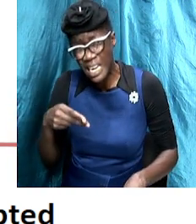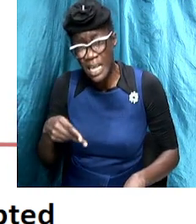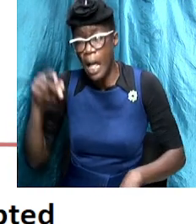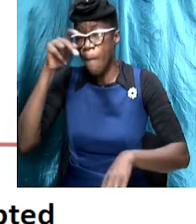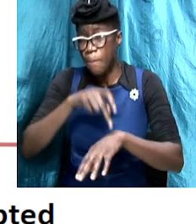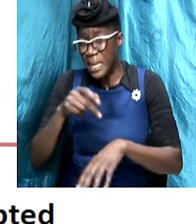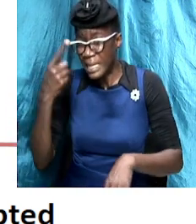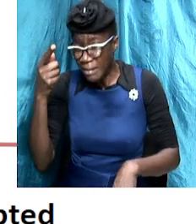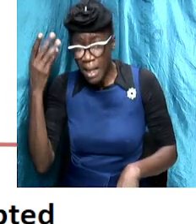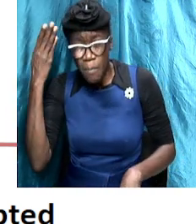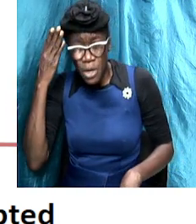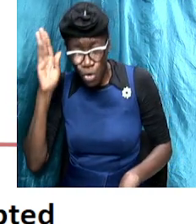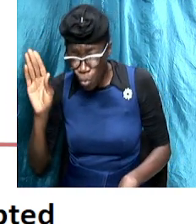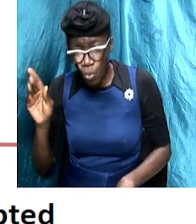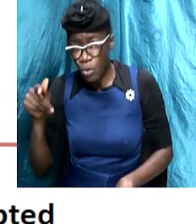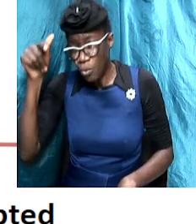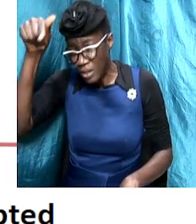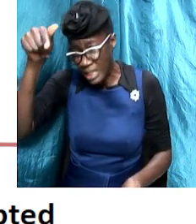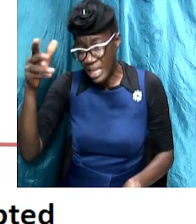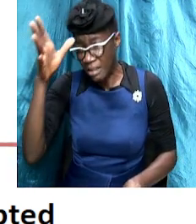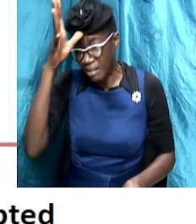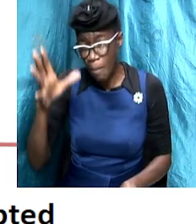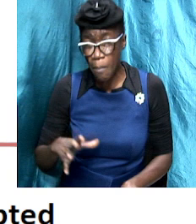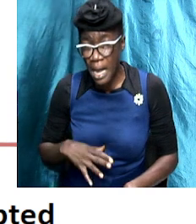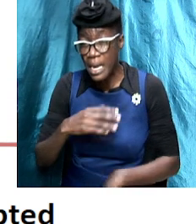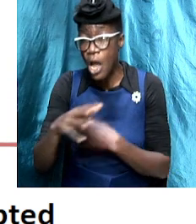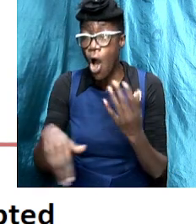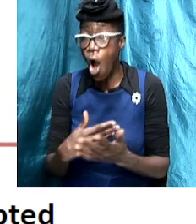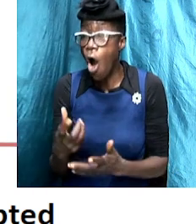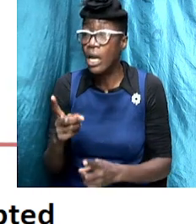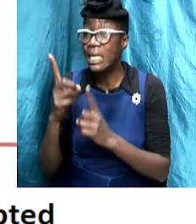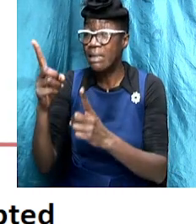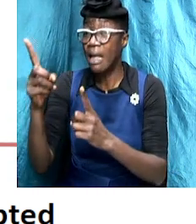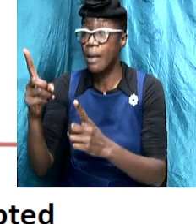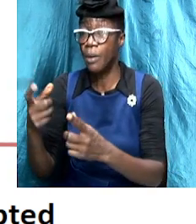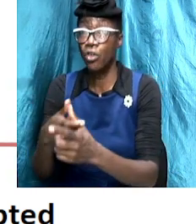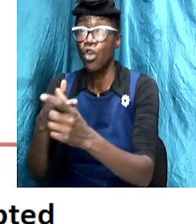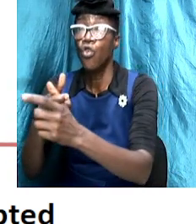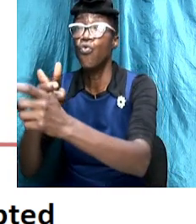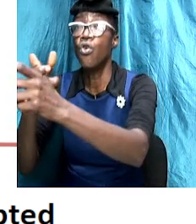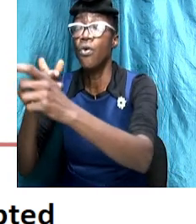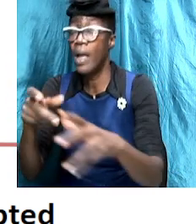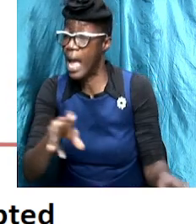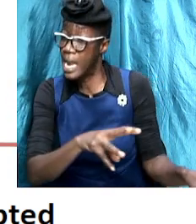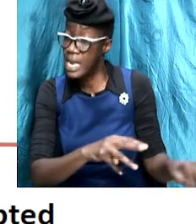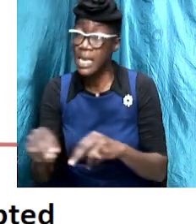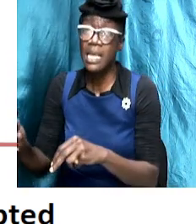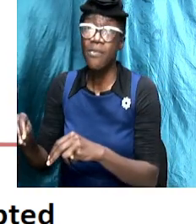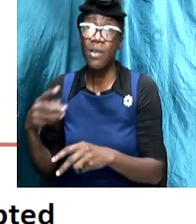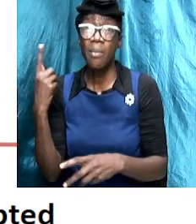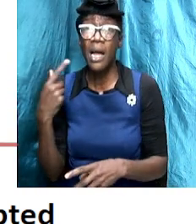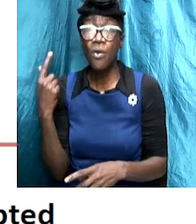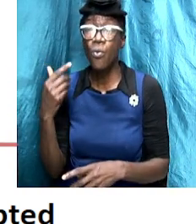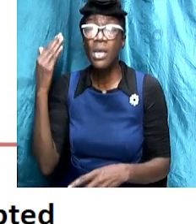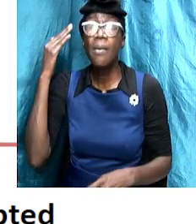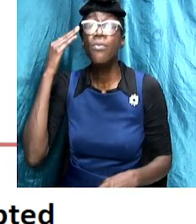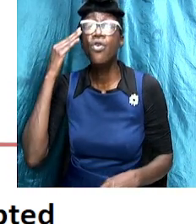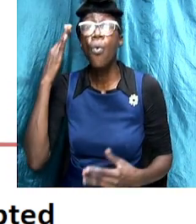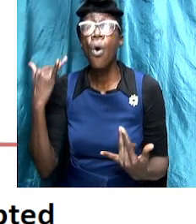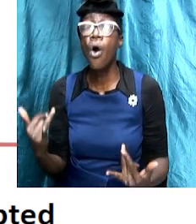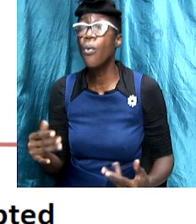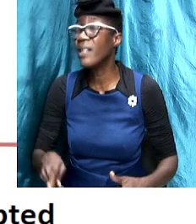this man. And all the disciples ran away and left him alone. The man knew how it